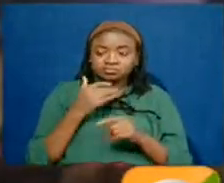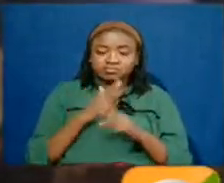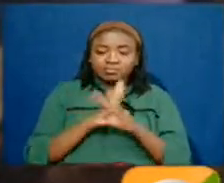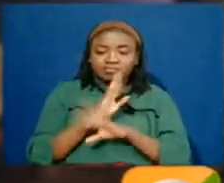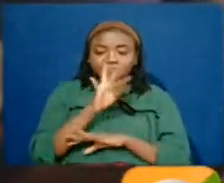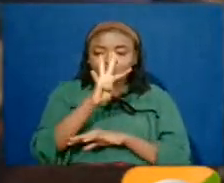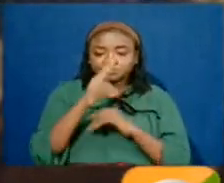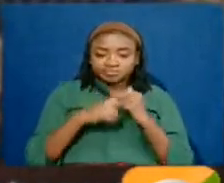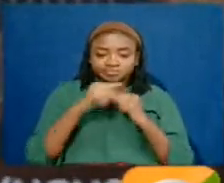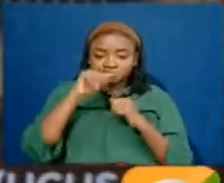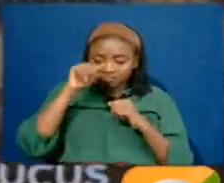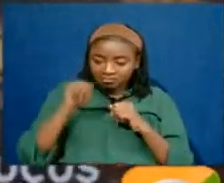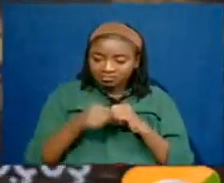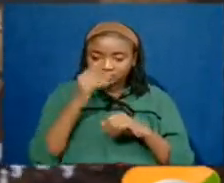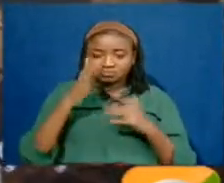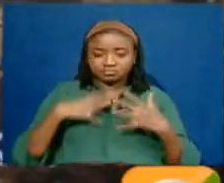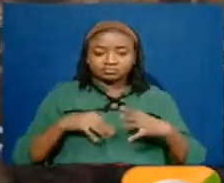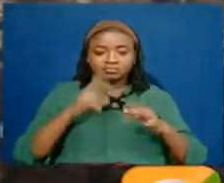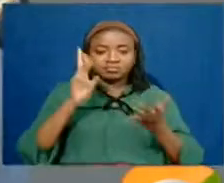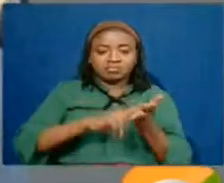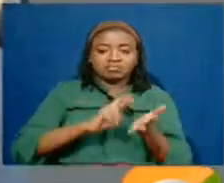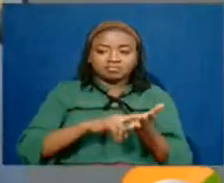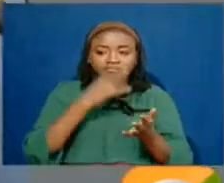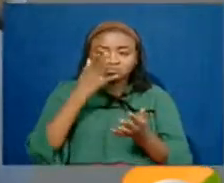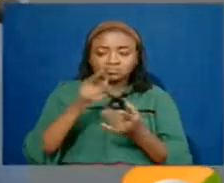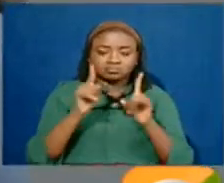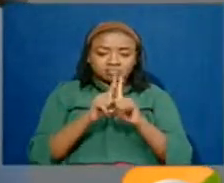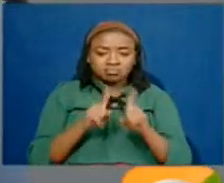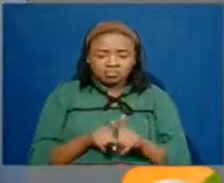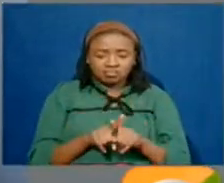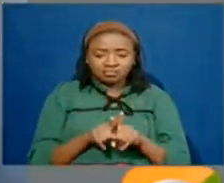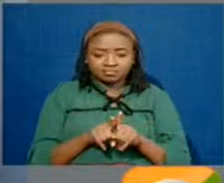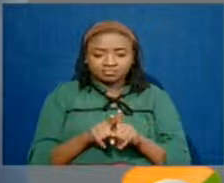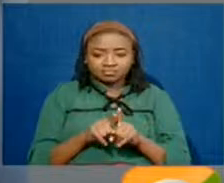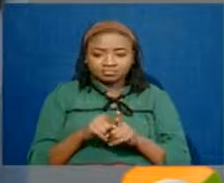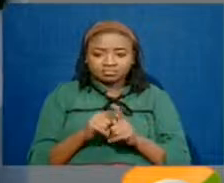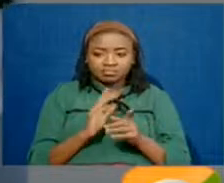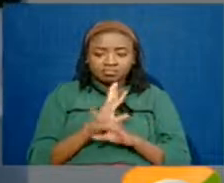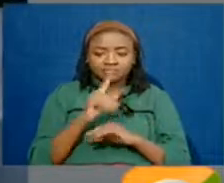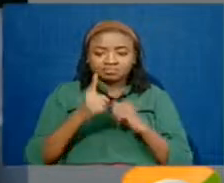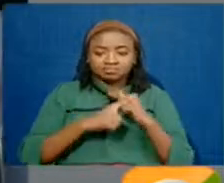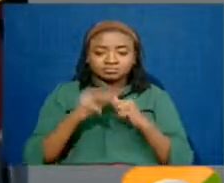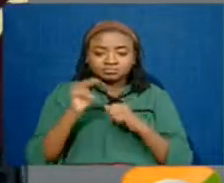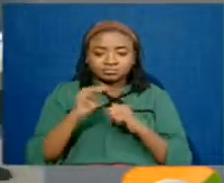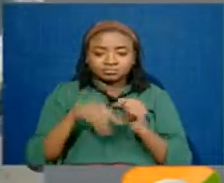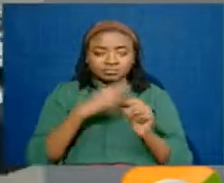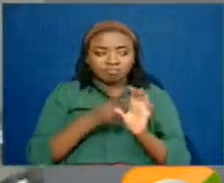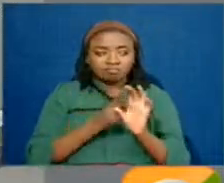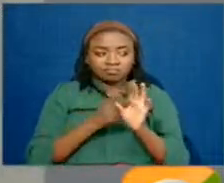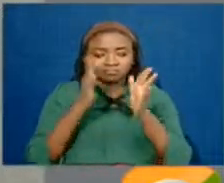22 countries registered, with more than 1.6 million participants. Willy